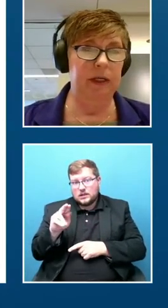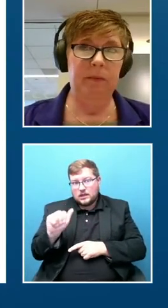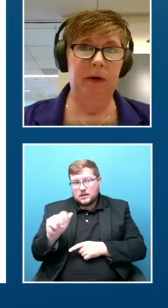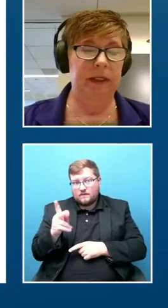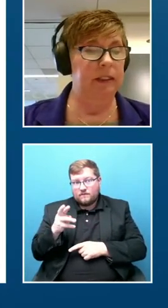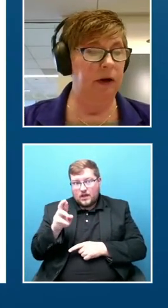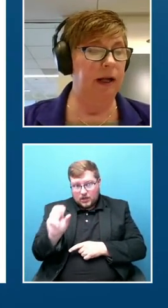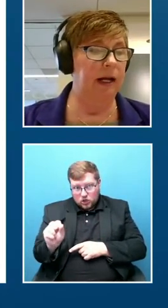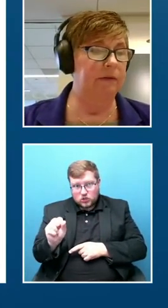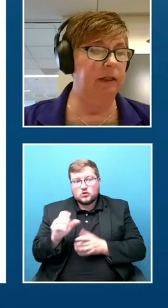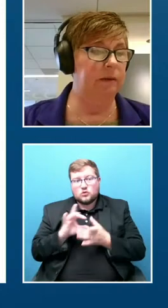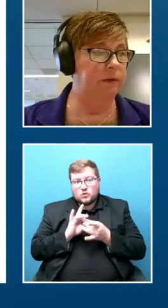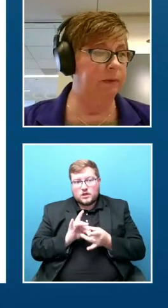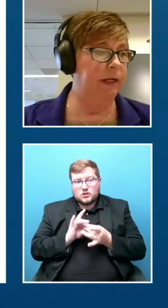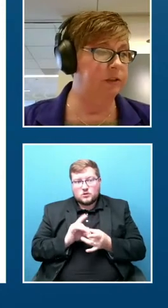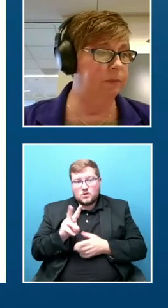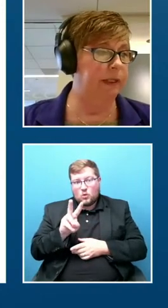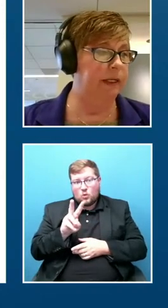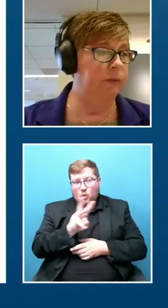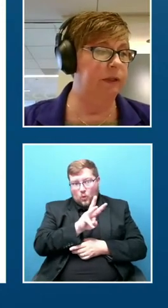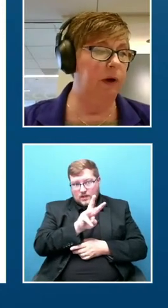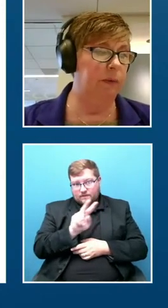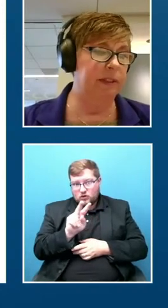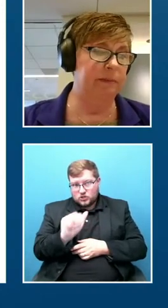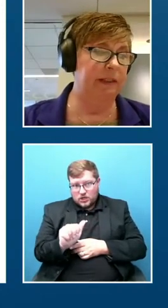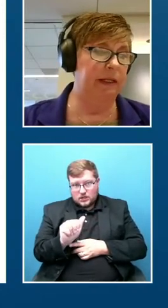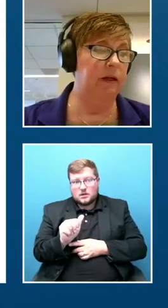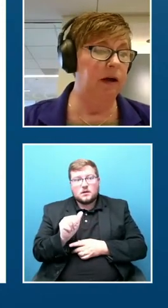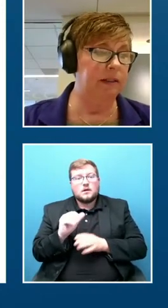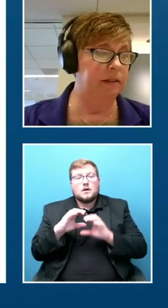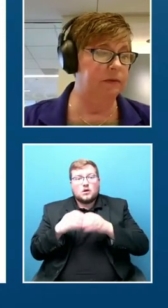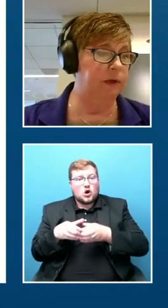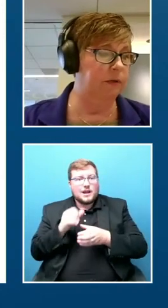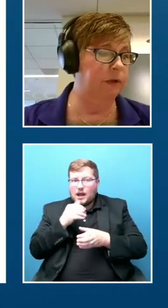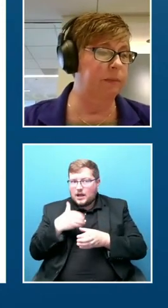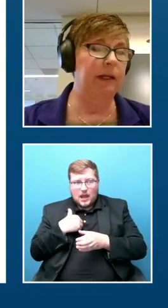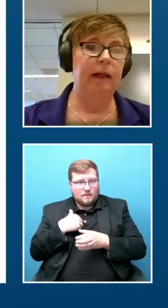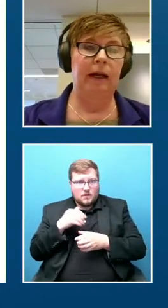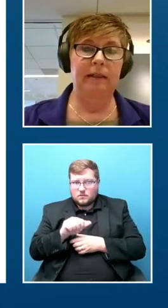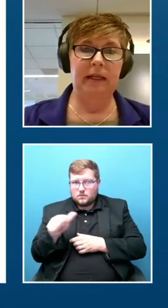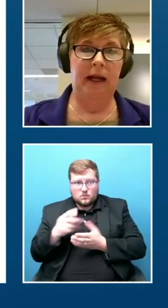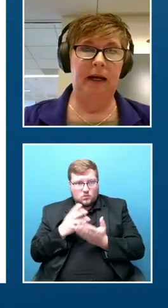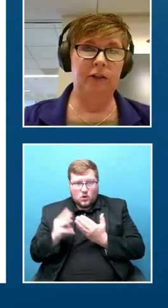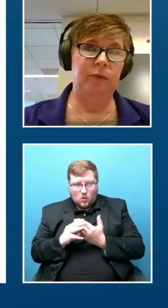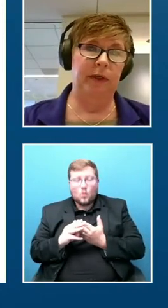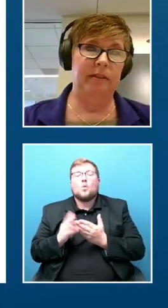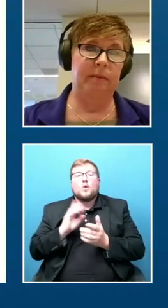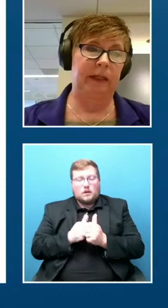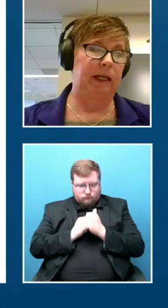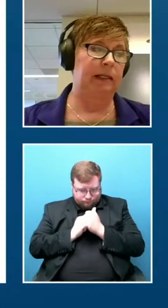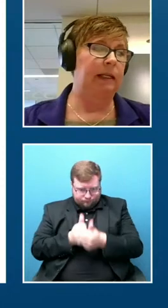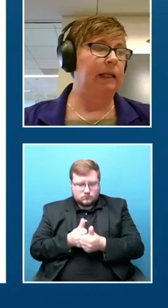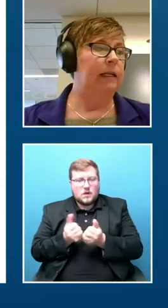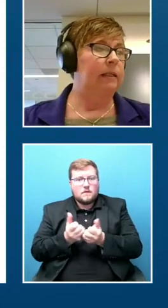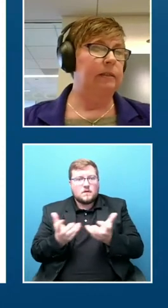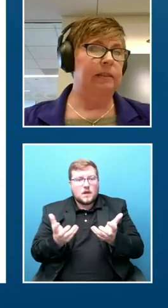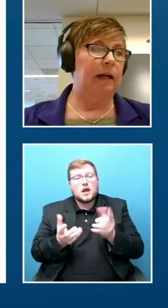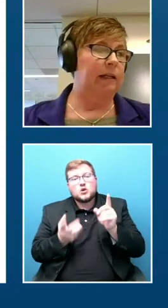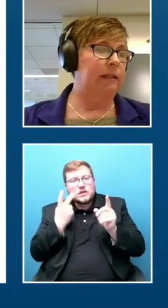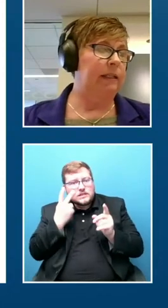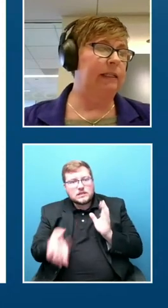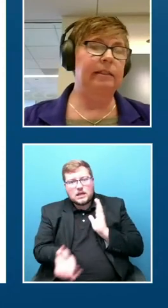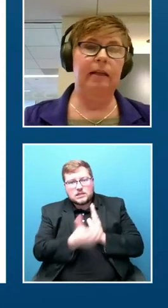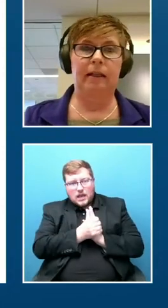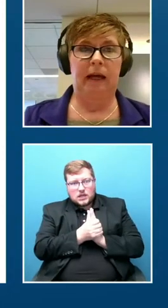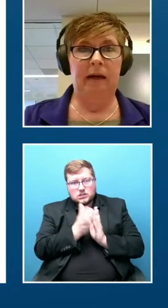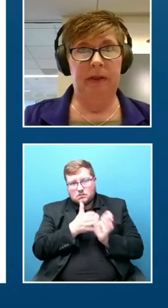Virginia Democratic Party not having an affirmative action plan. We have always maintained caucuses for our group. And attached was the plan.